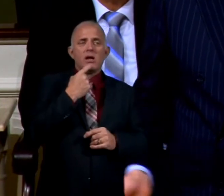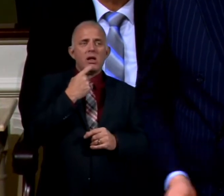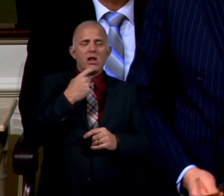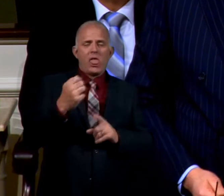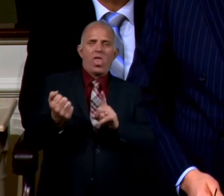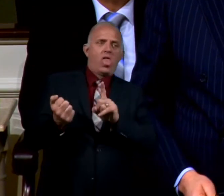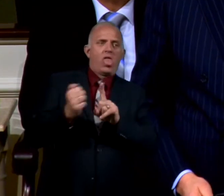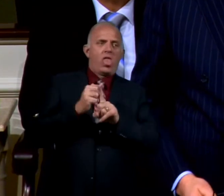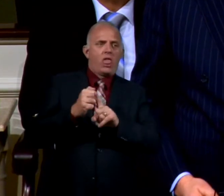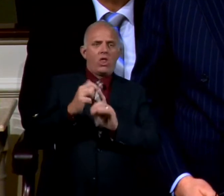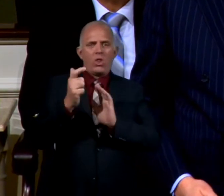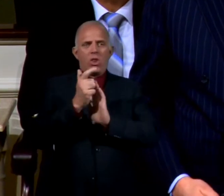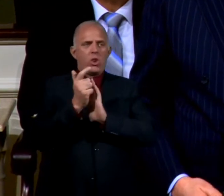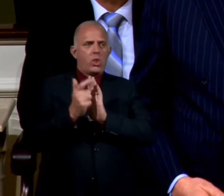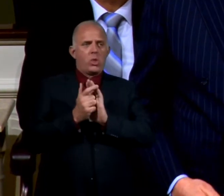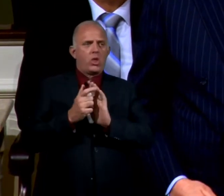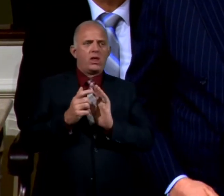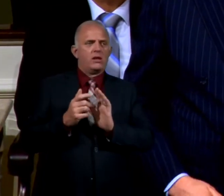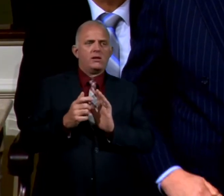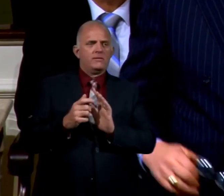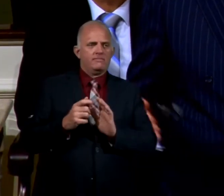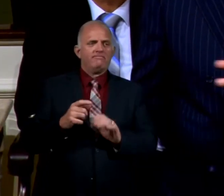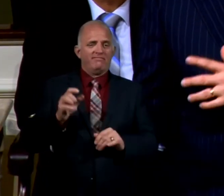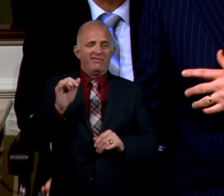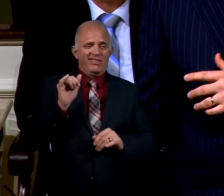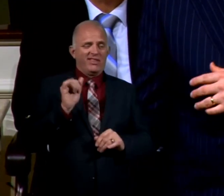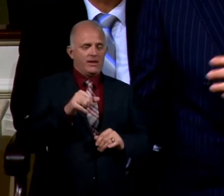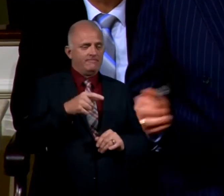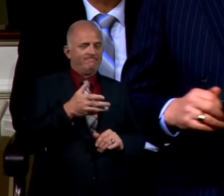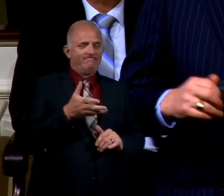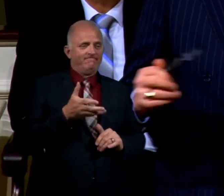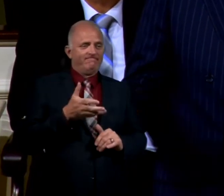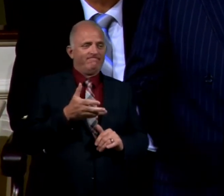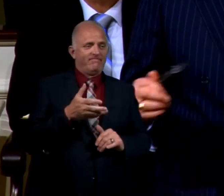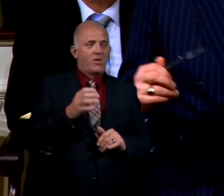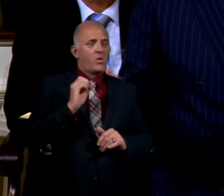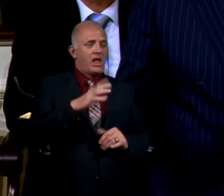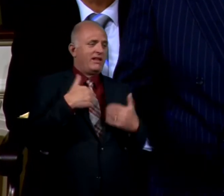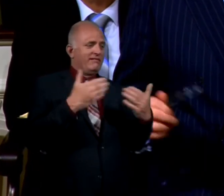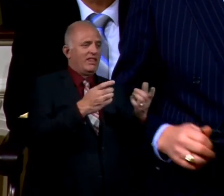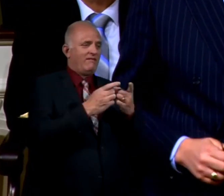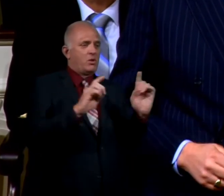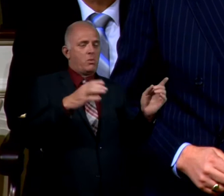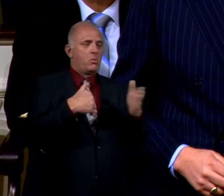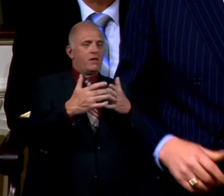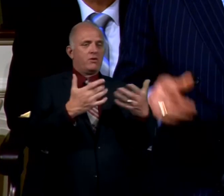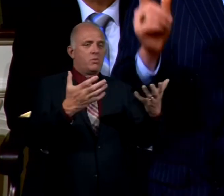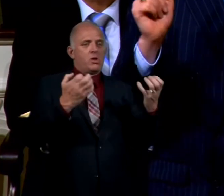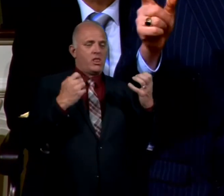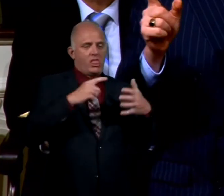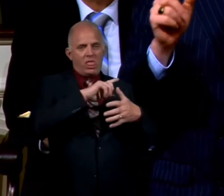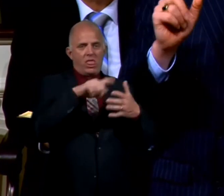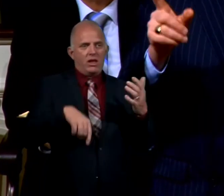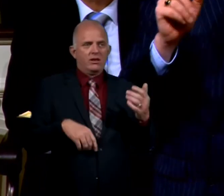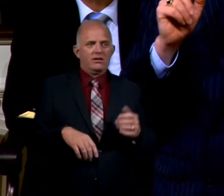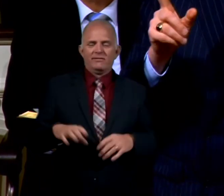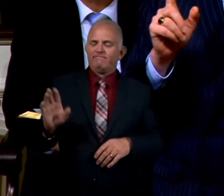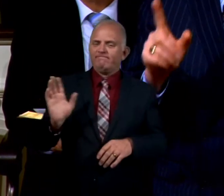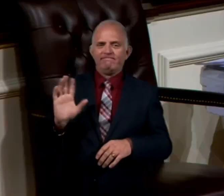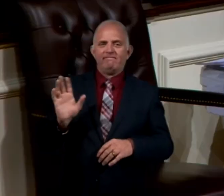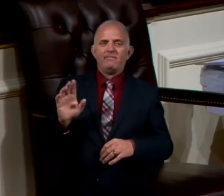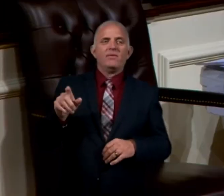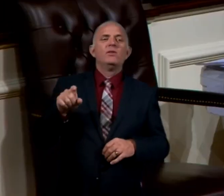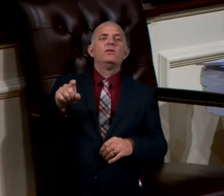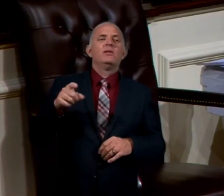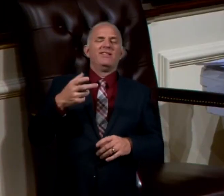in the Gospels there, he said, hey, is it okay to divorce whoever we want to and offer this all the reason? No, for the hardness of